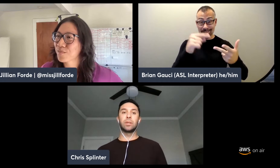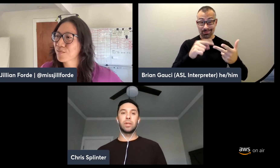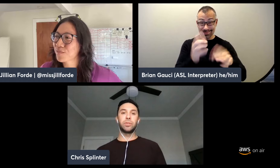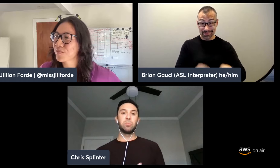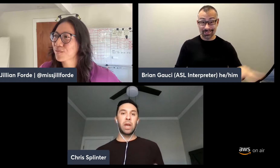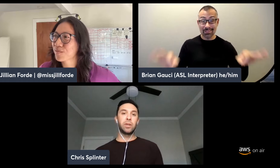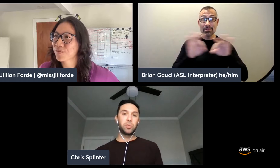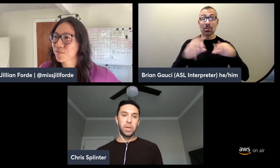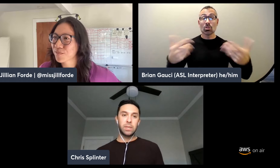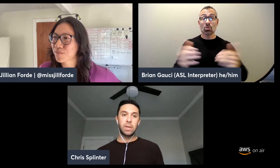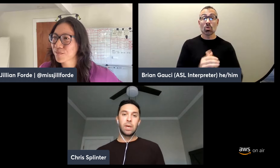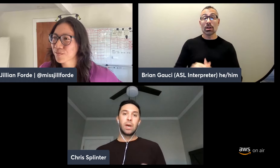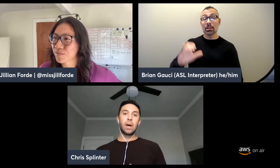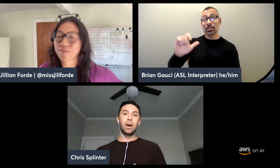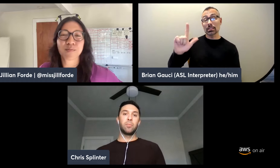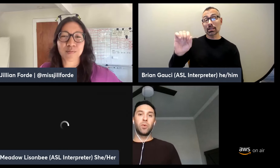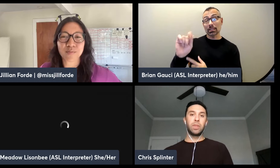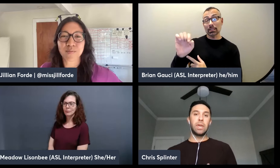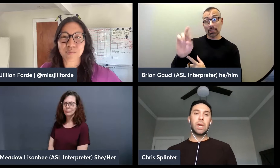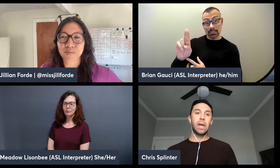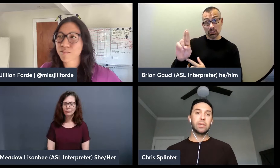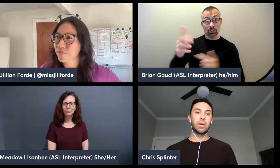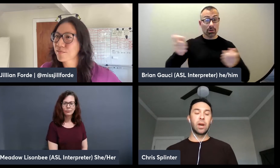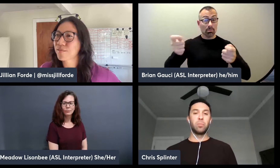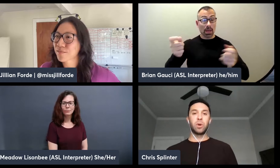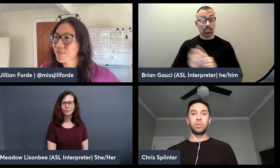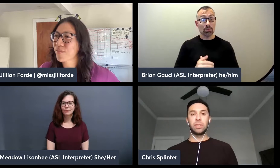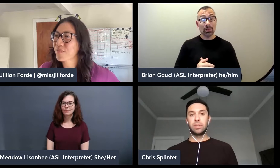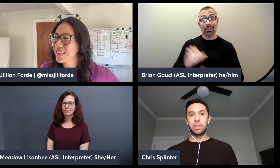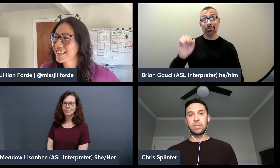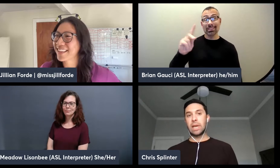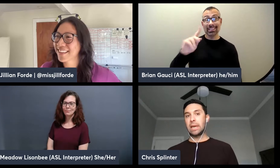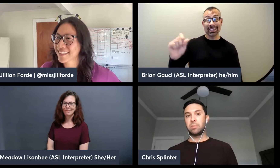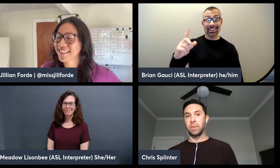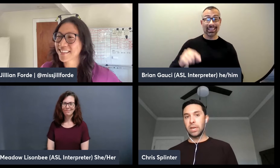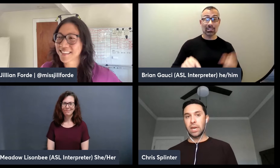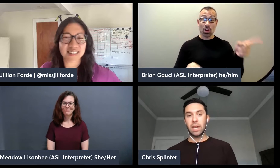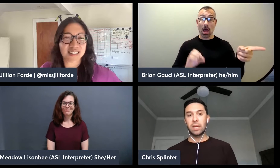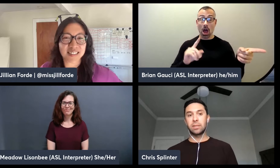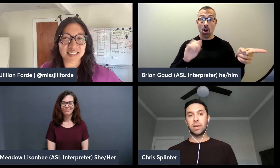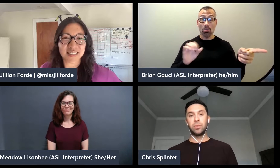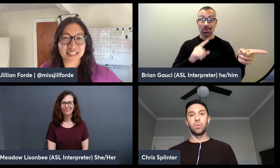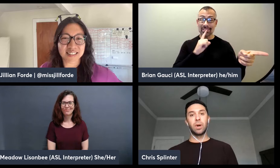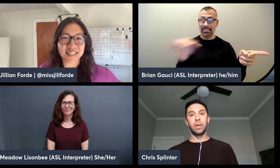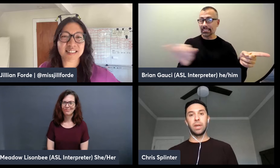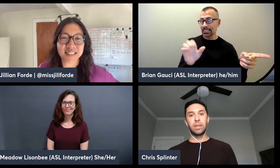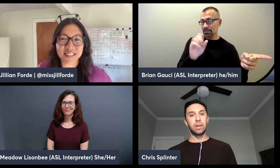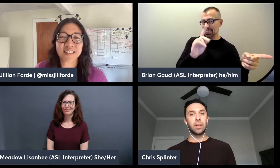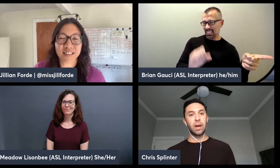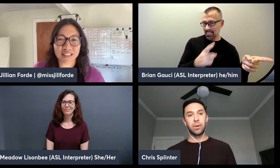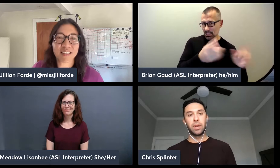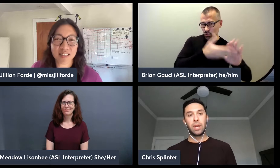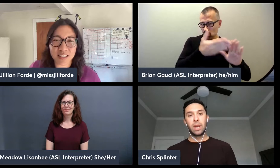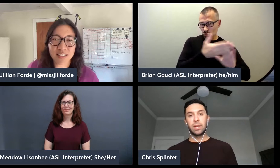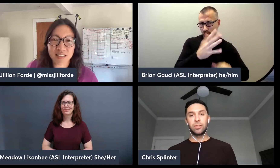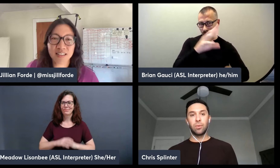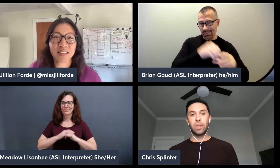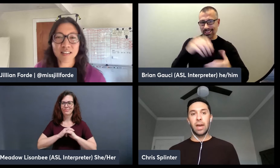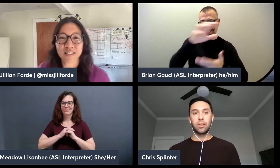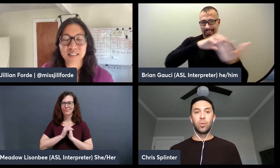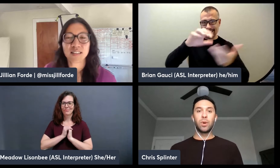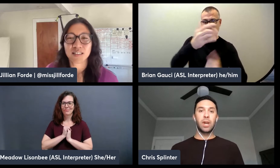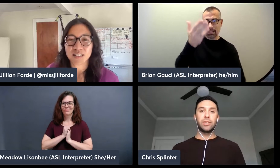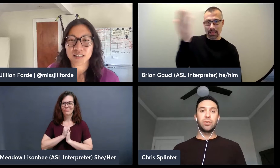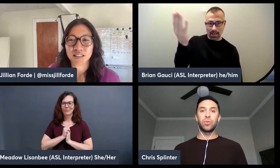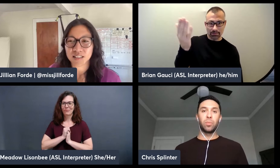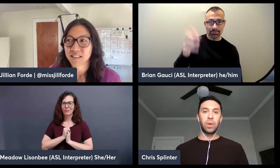is the cluster management. With EKS on Outposts, this is the same EKS that you run in the cloud. And so